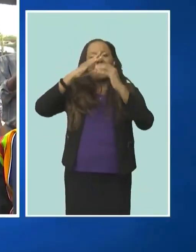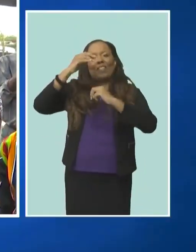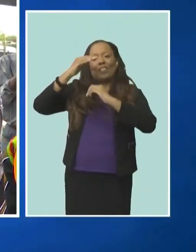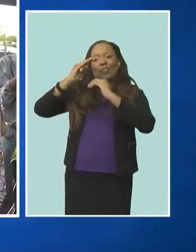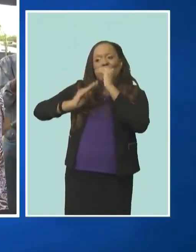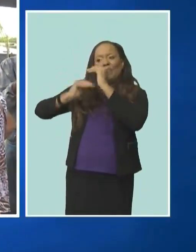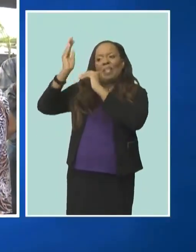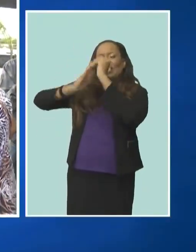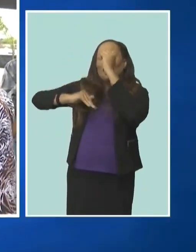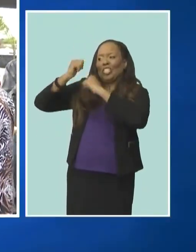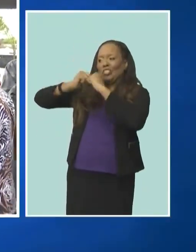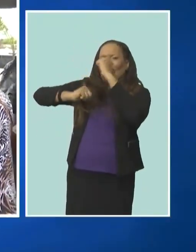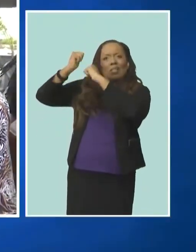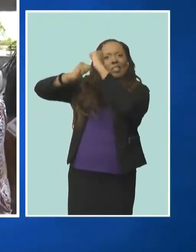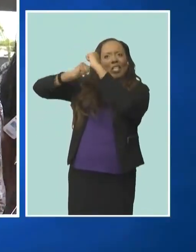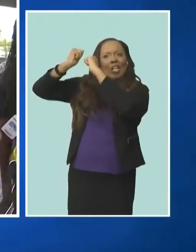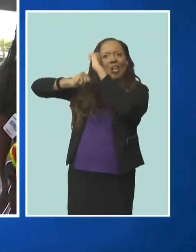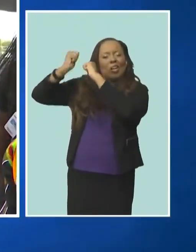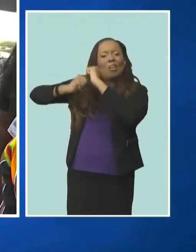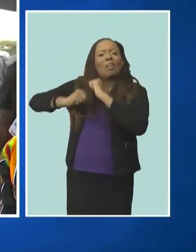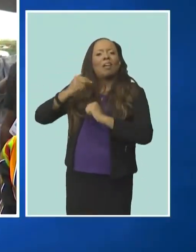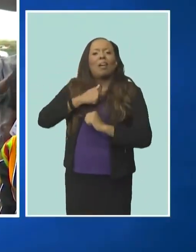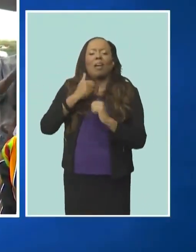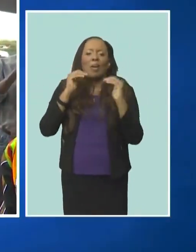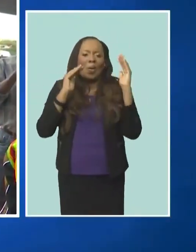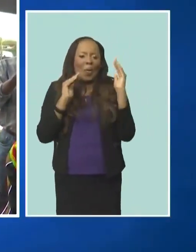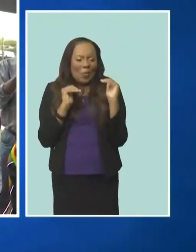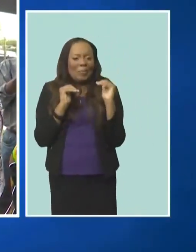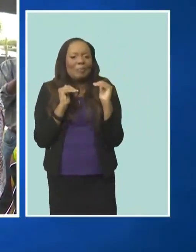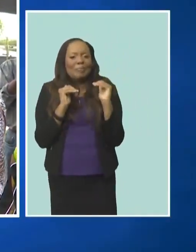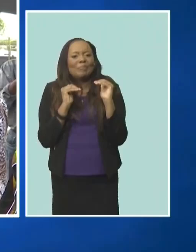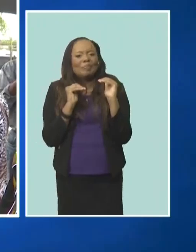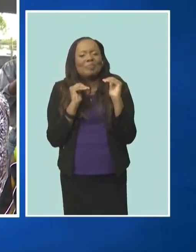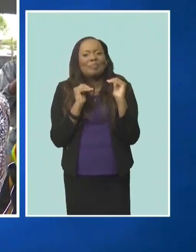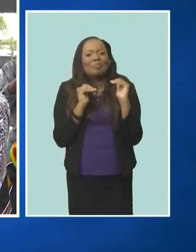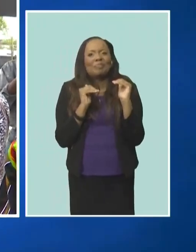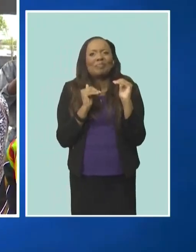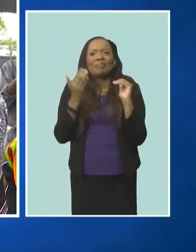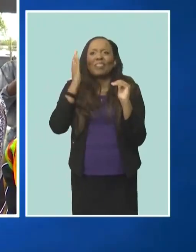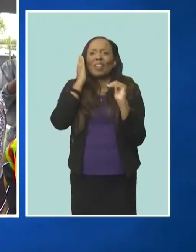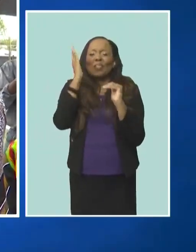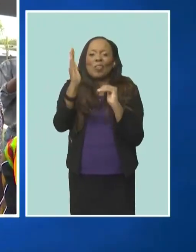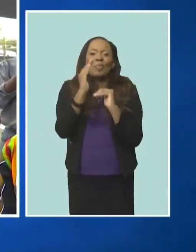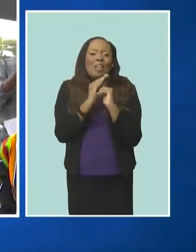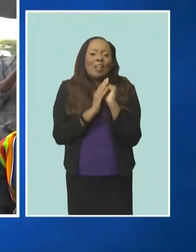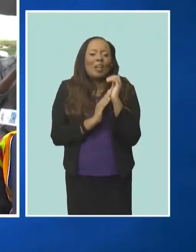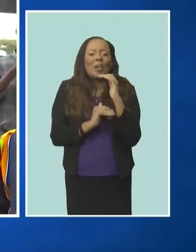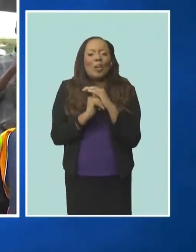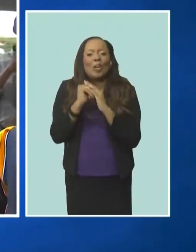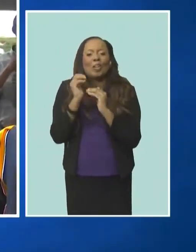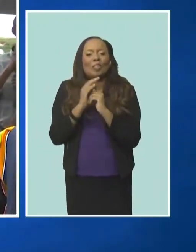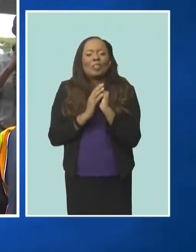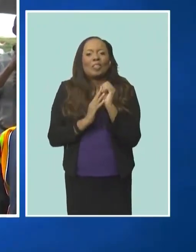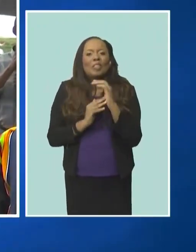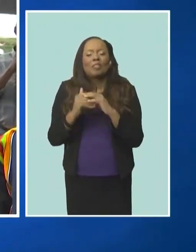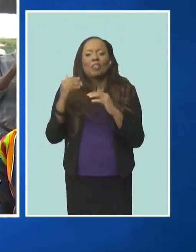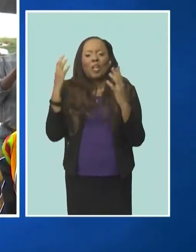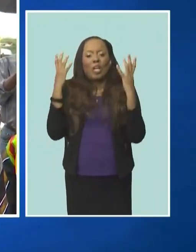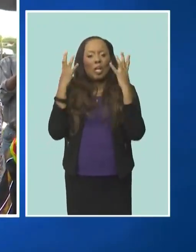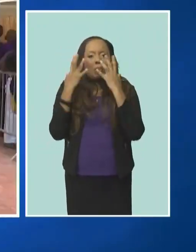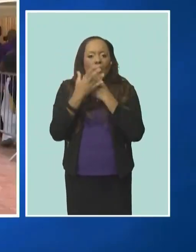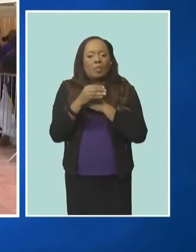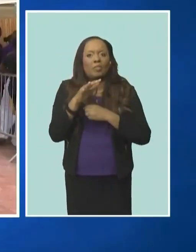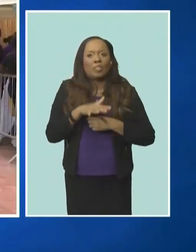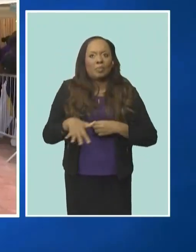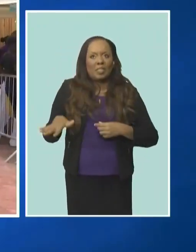So I am hopeful that it will prove to be a comfortable and a beautiful space to be